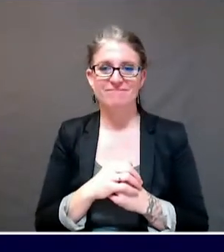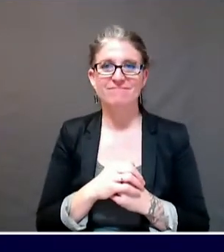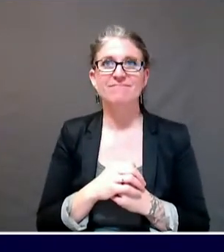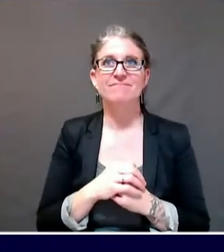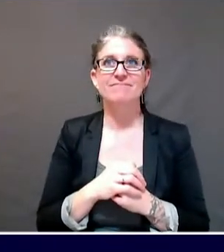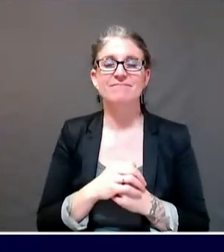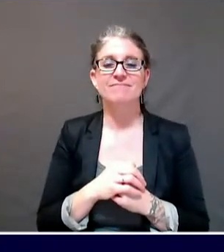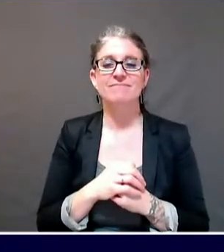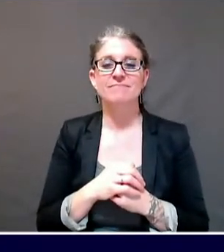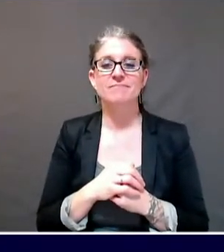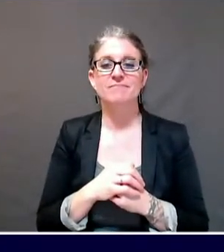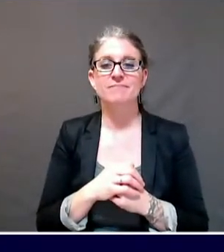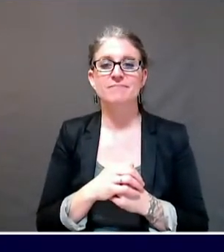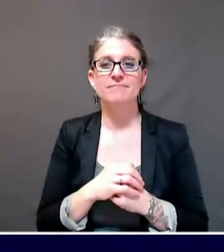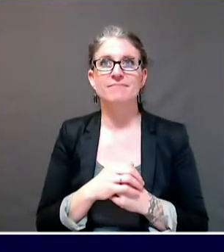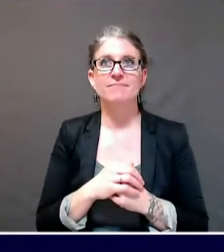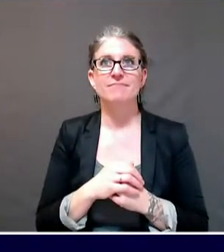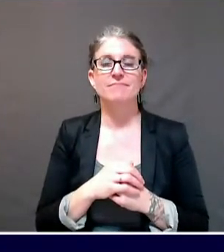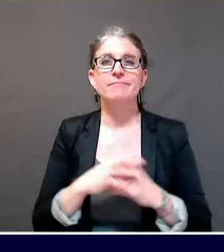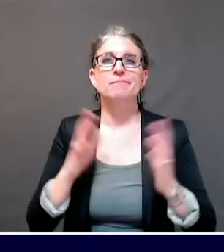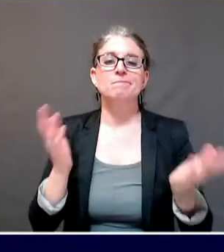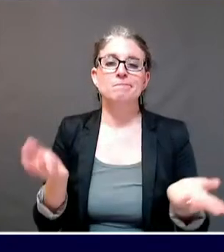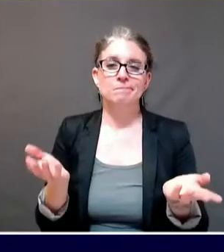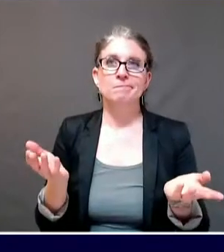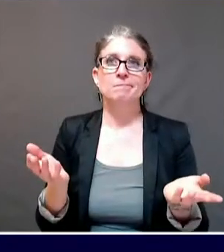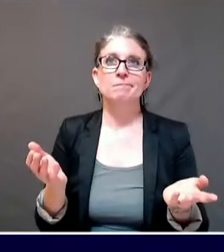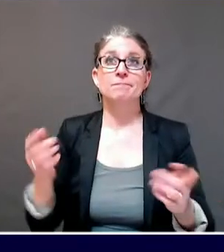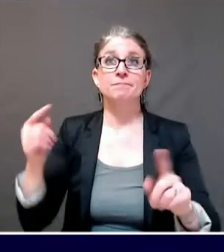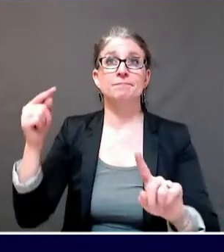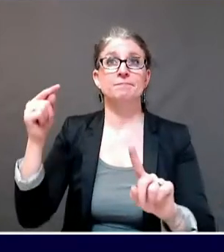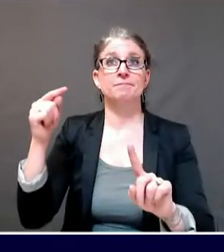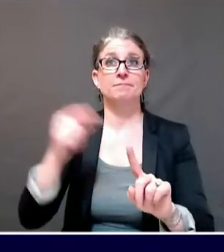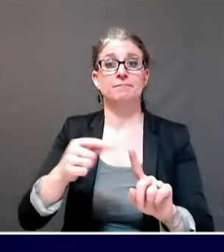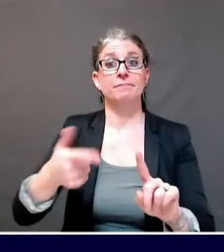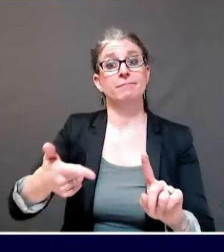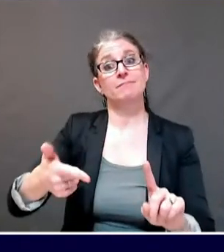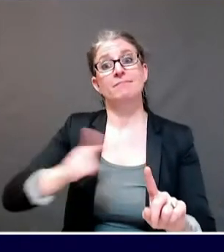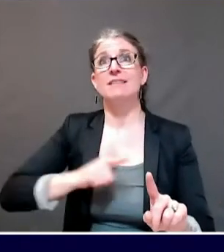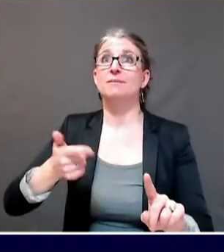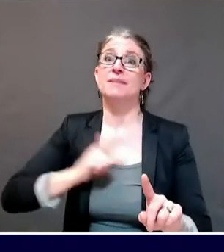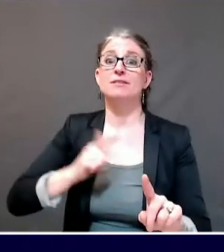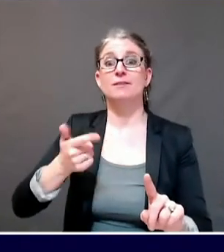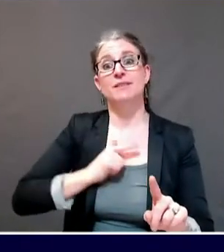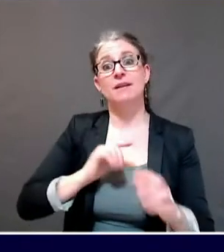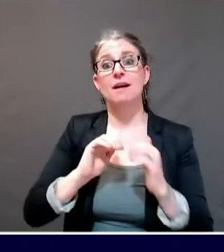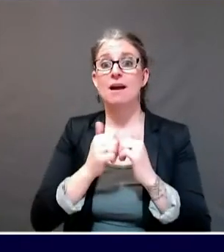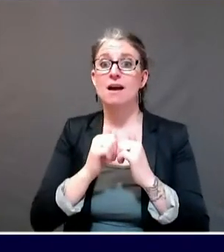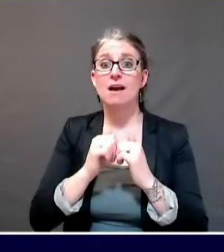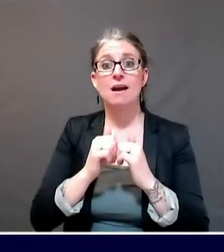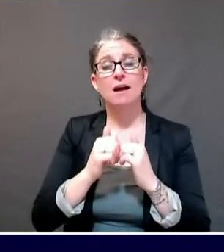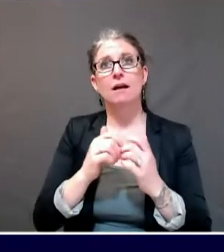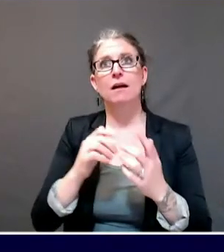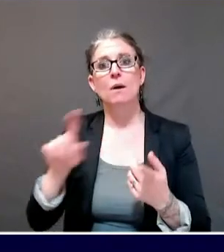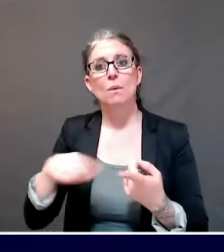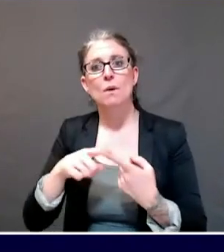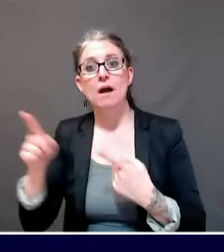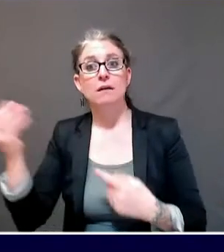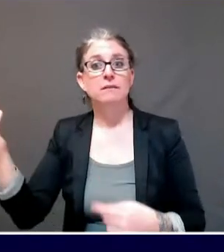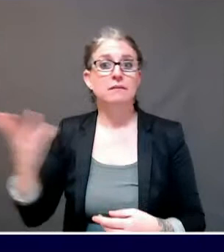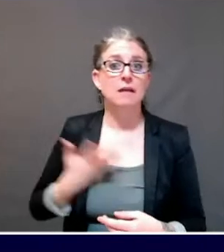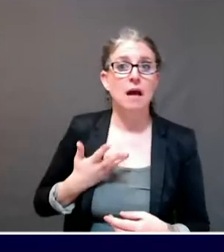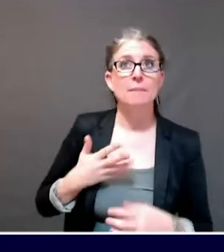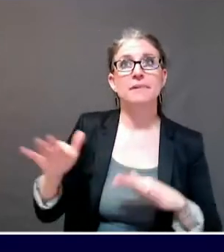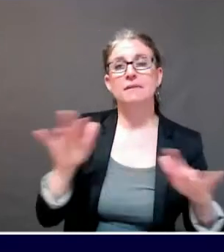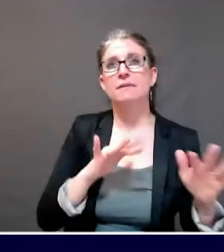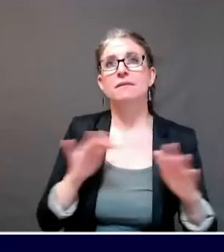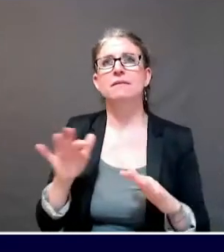the couple of questions about notification of vaccine and administering it, to prevent lines,